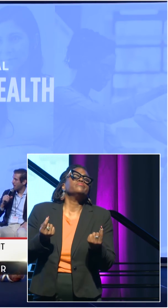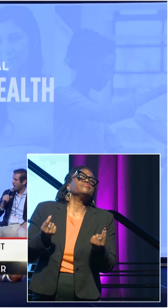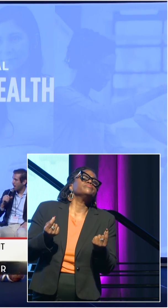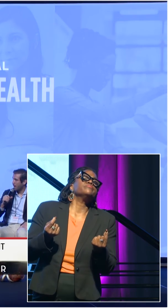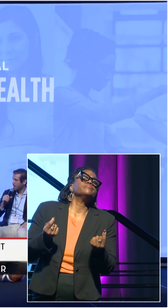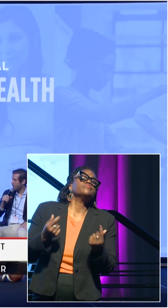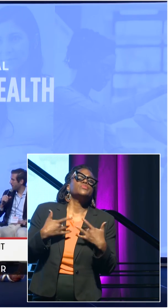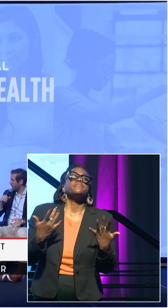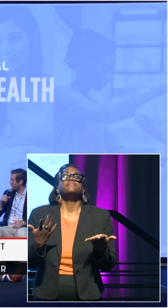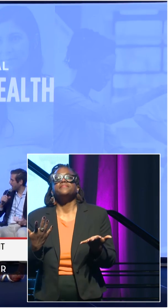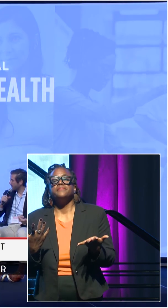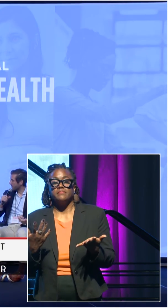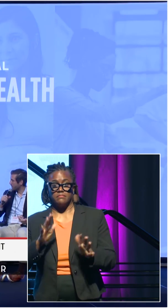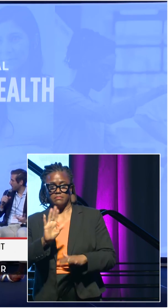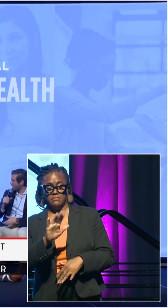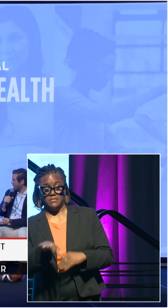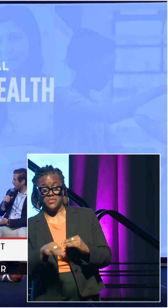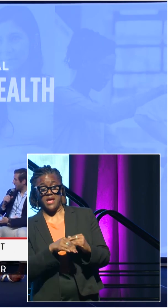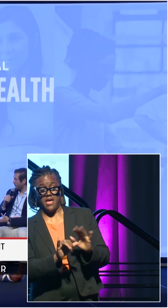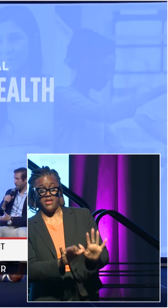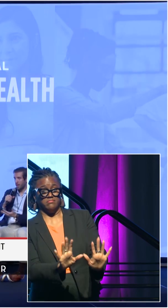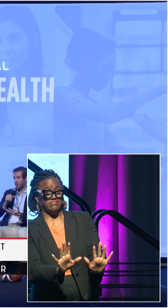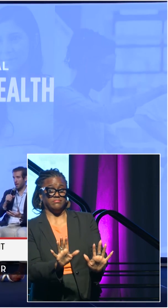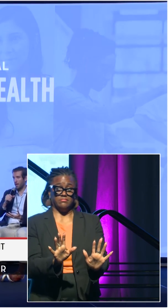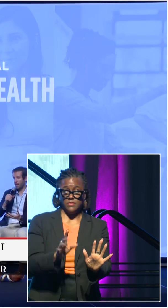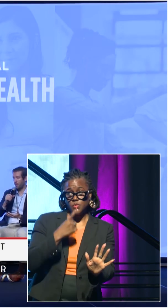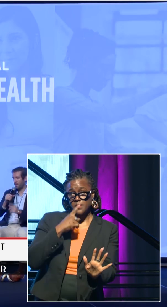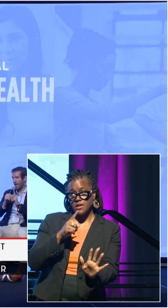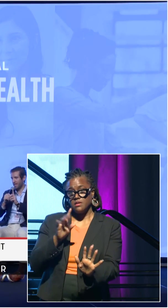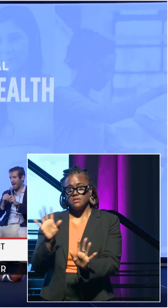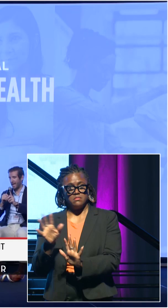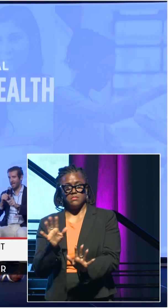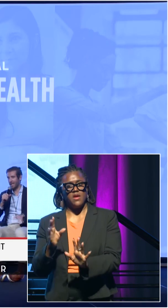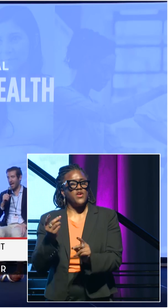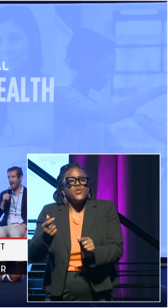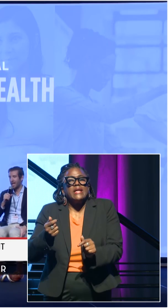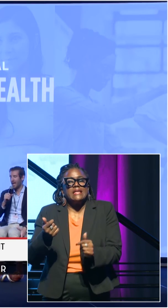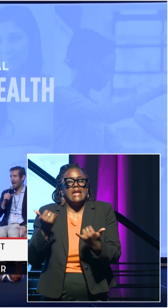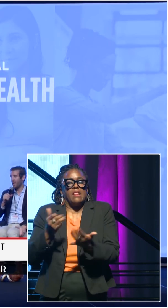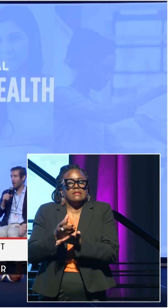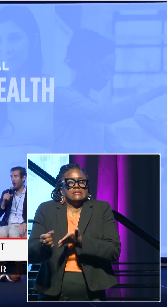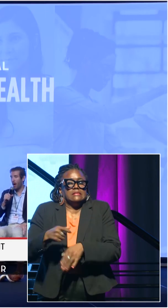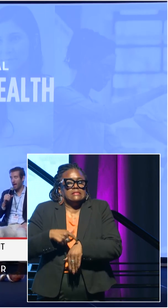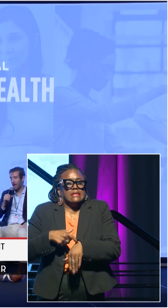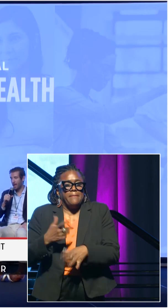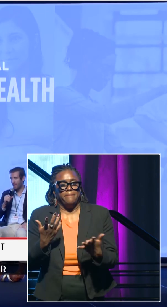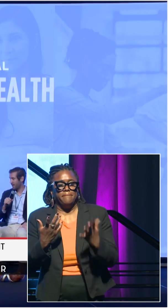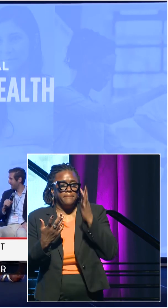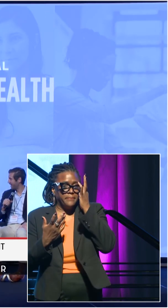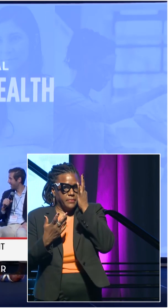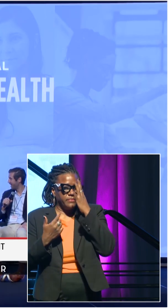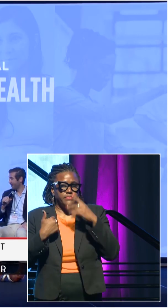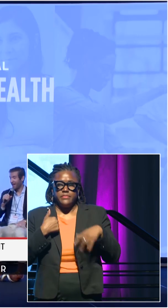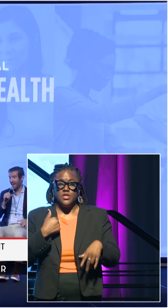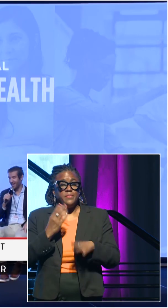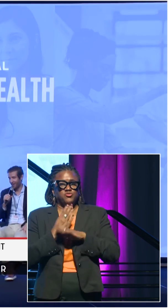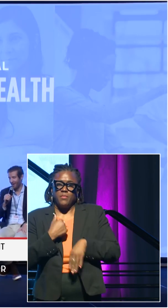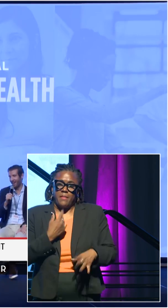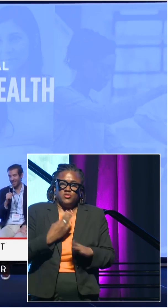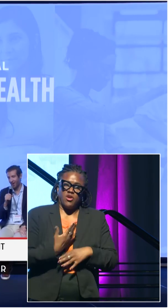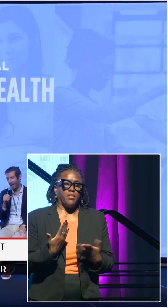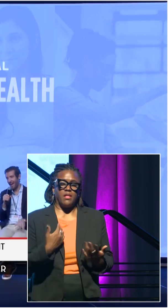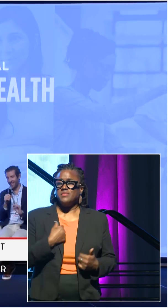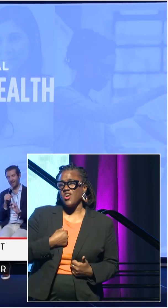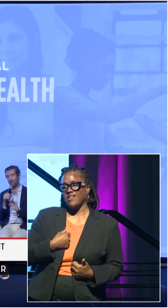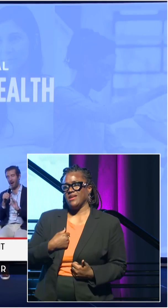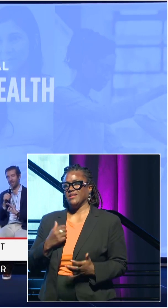me? If I could just... Thank you. Very quickly, because we're over time. No, I know you're going to get me in trouble. Yeah, don't worry. All